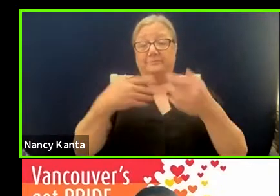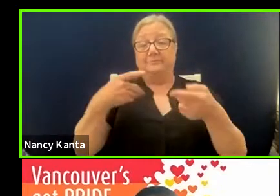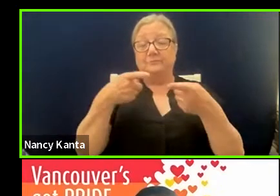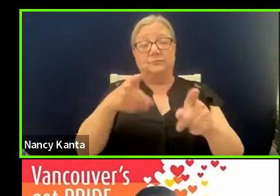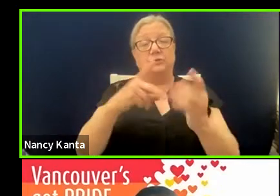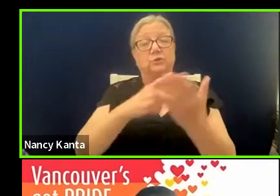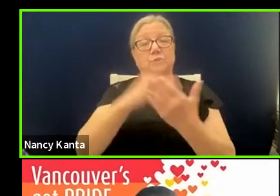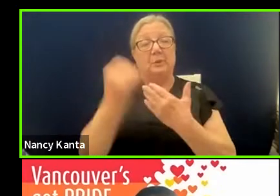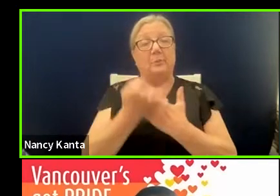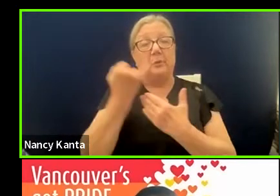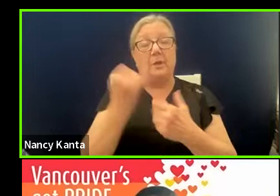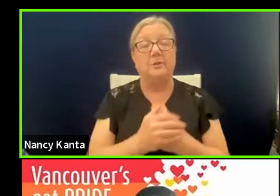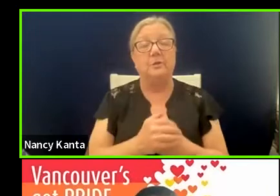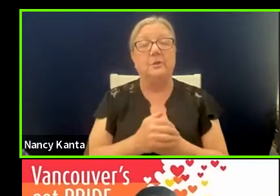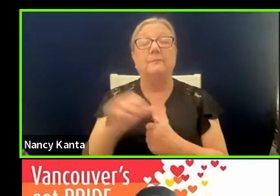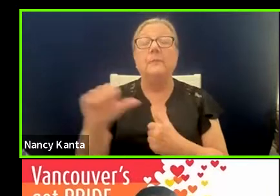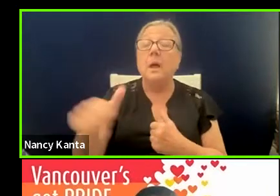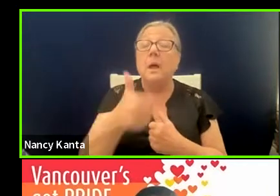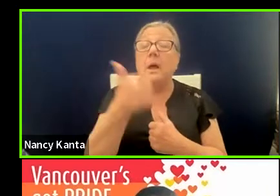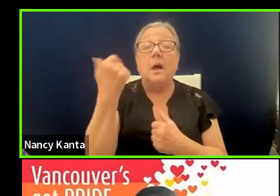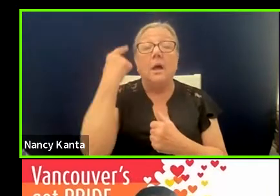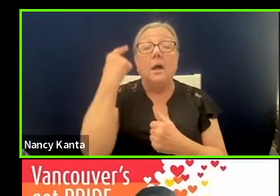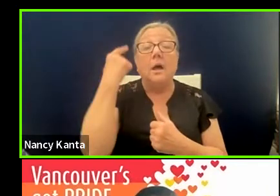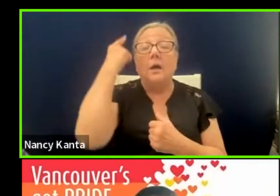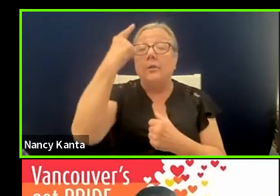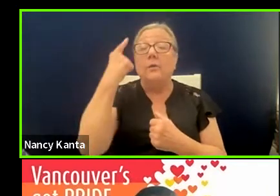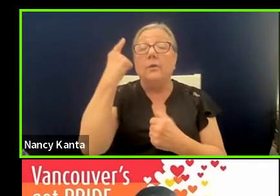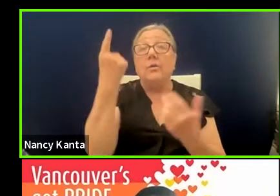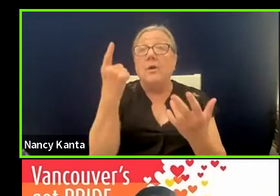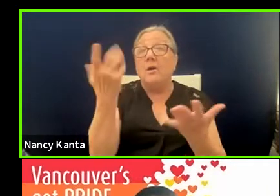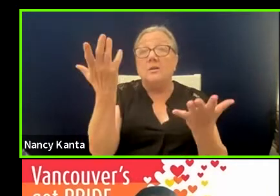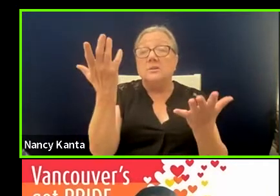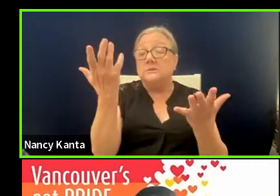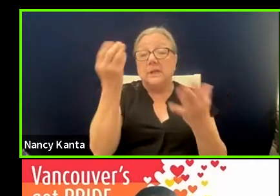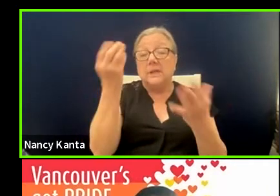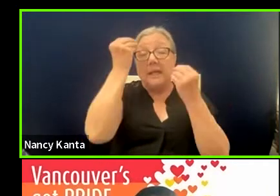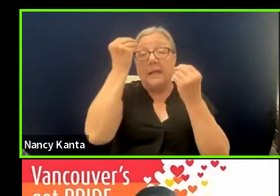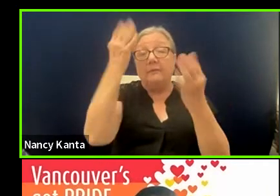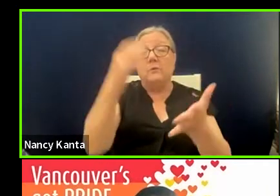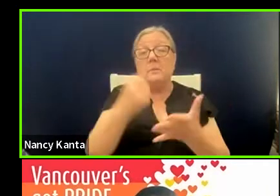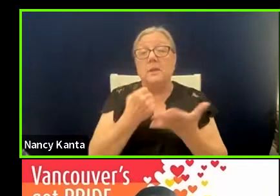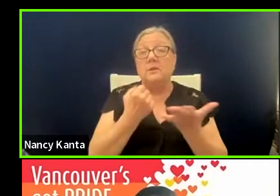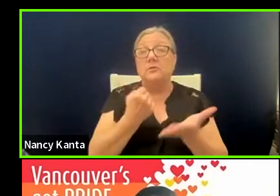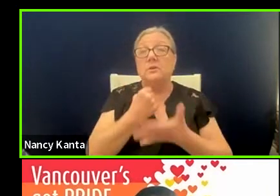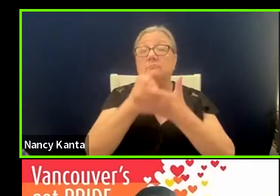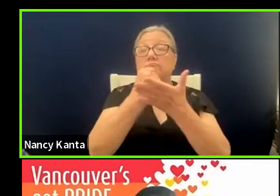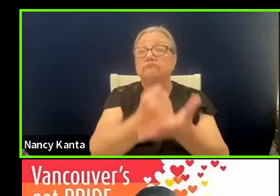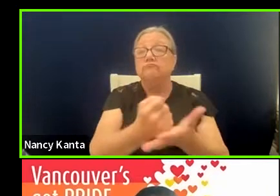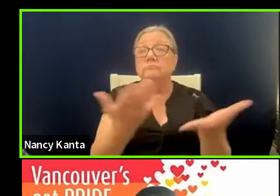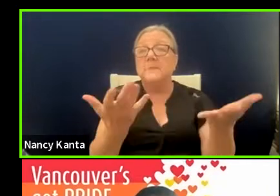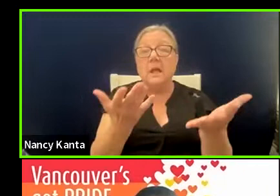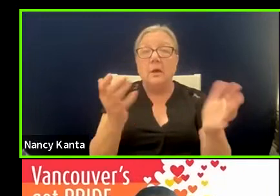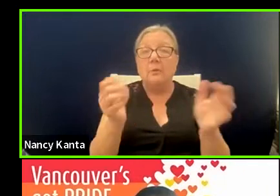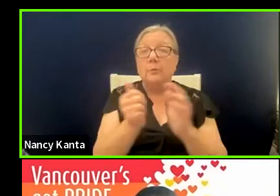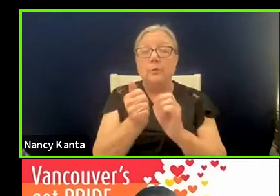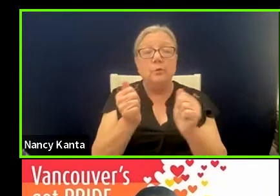yeah, any other thoughts as far as the information that would be helpful to inform your thinking? Would love to hear that.